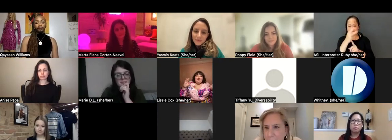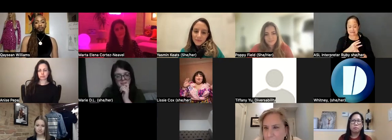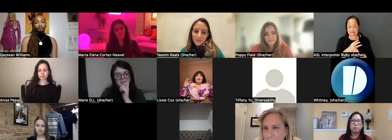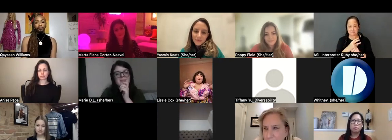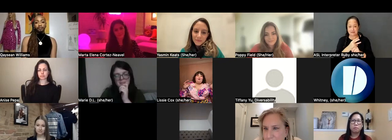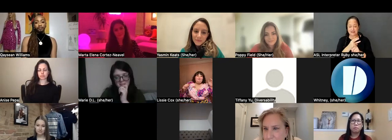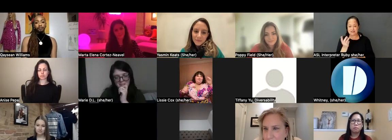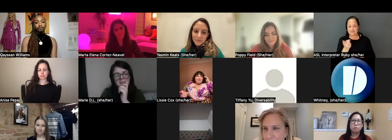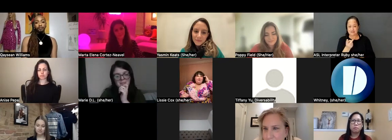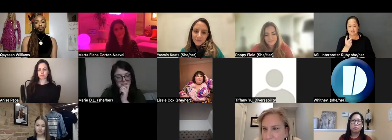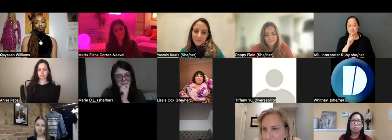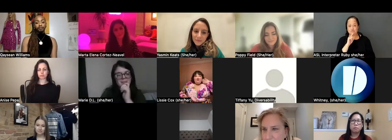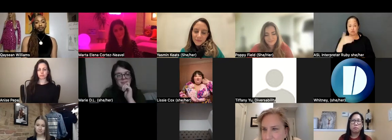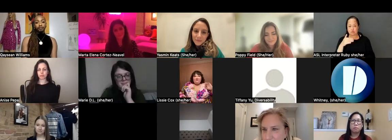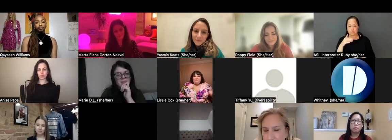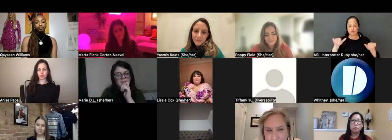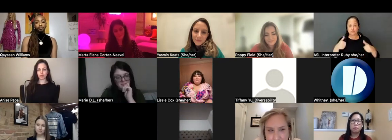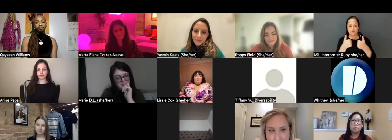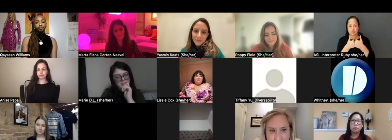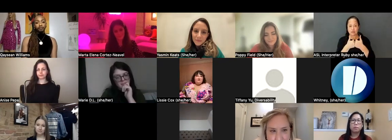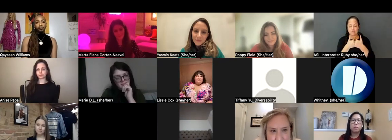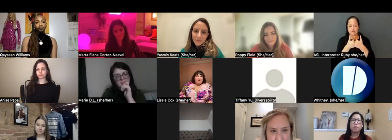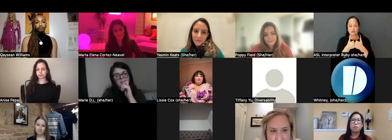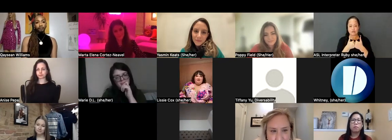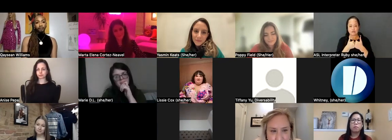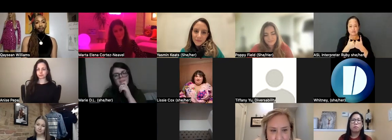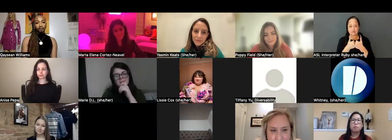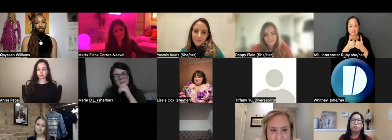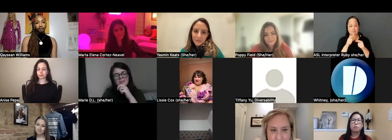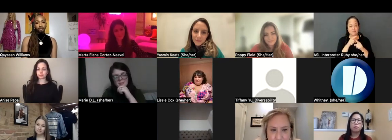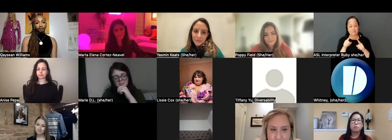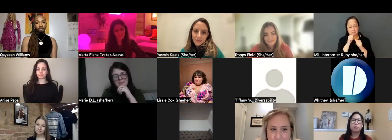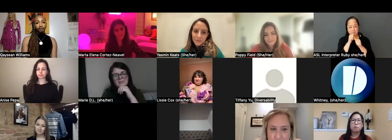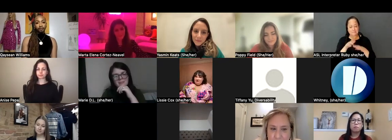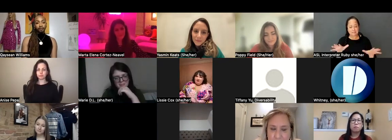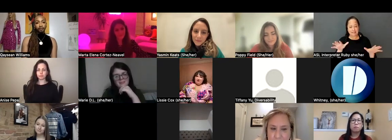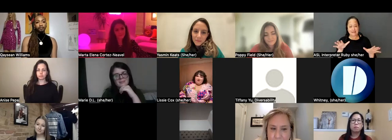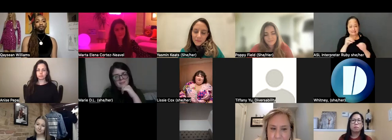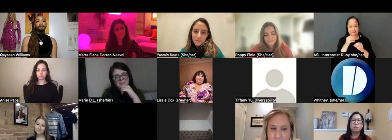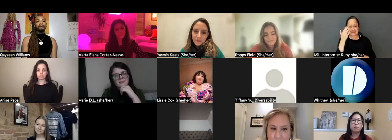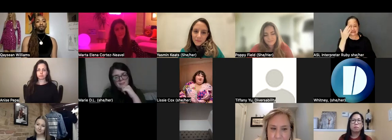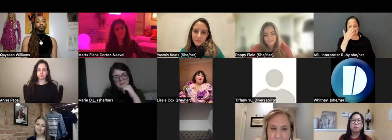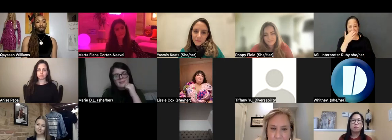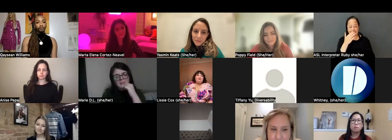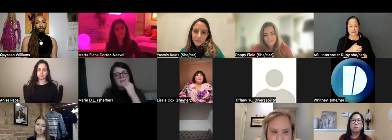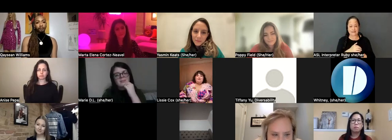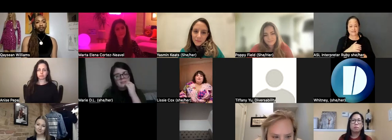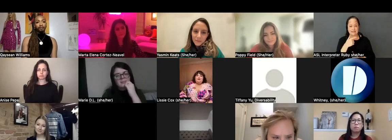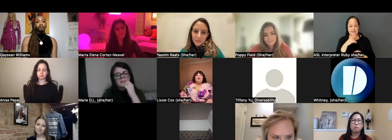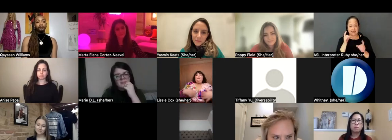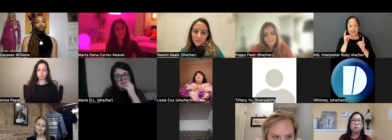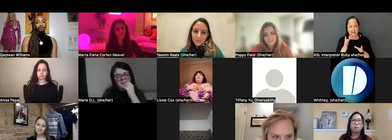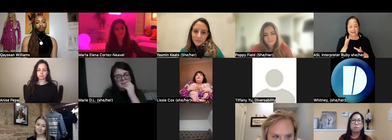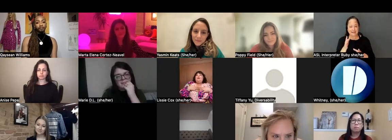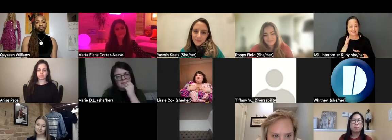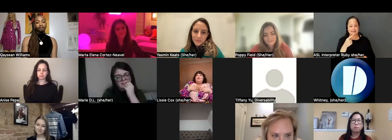challenge. But it also was a blessing in disguise. And I hate to be cheesy, like,